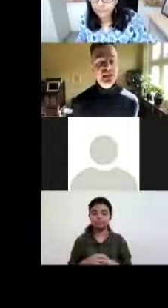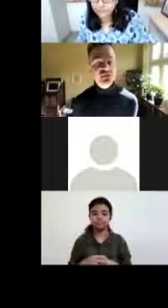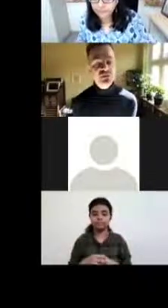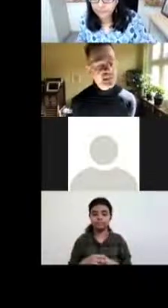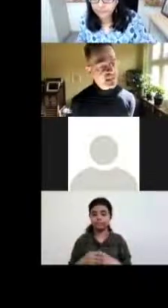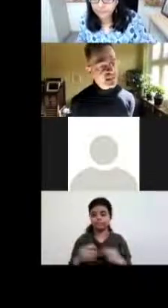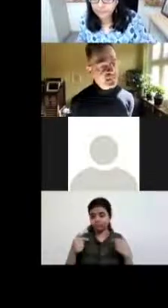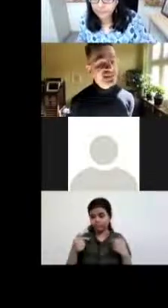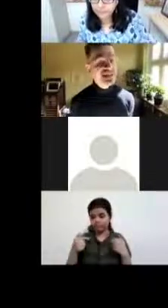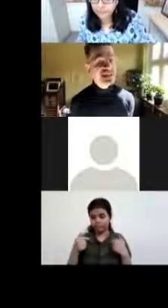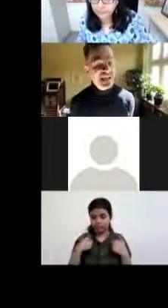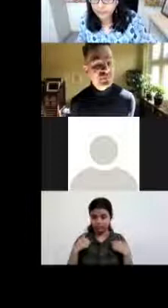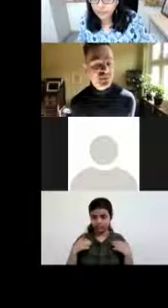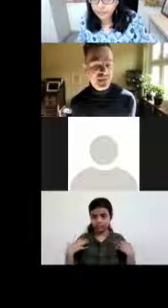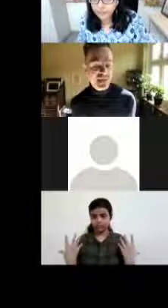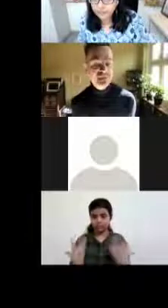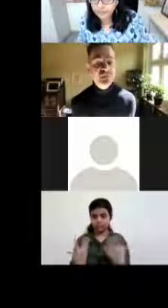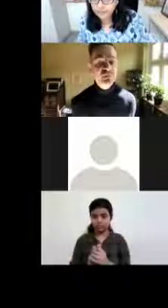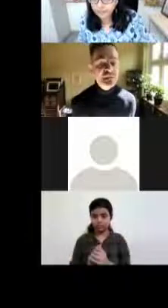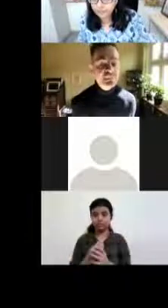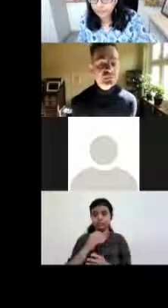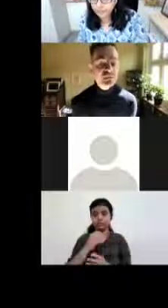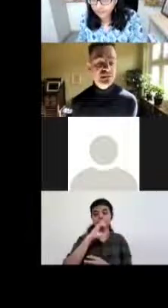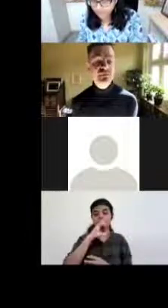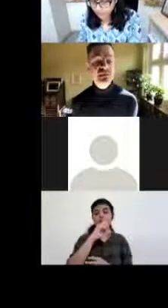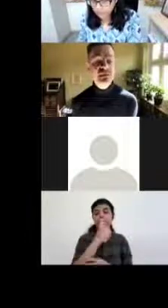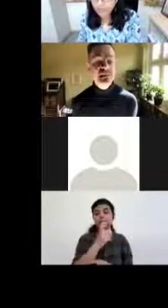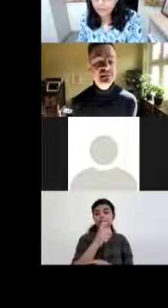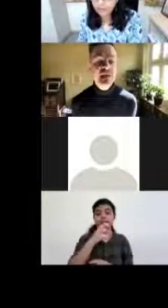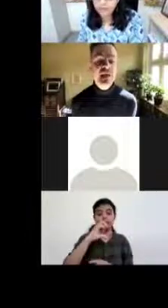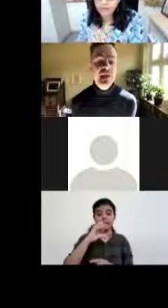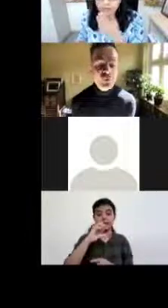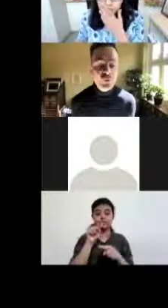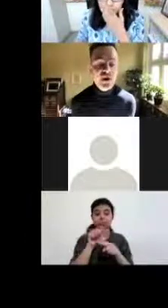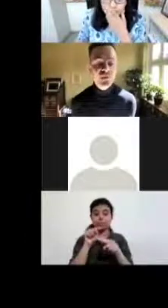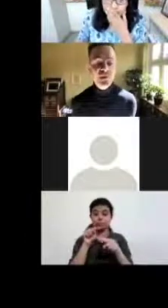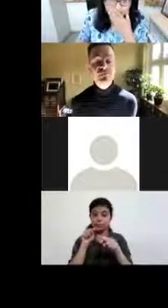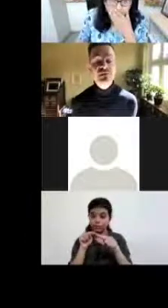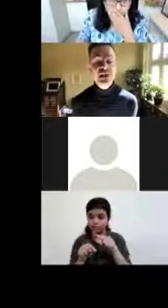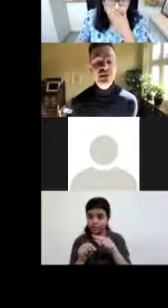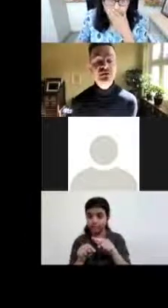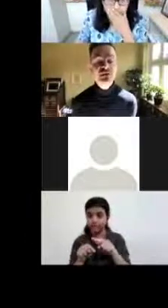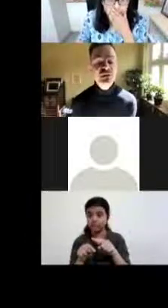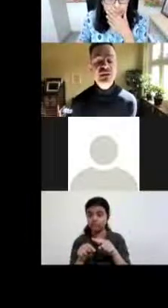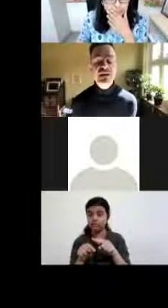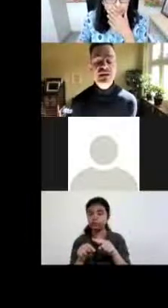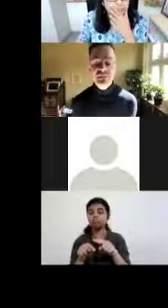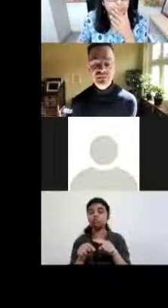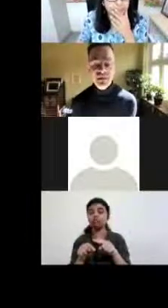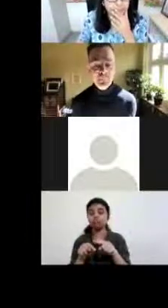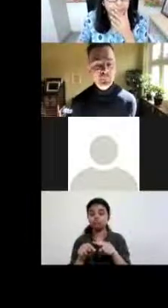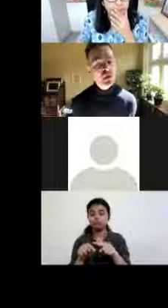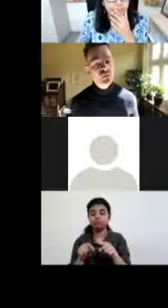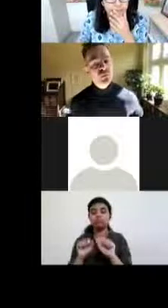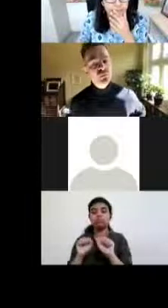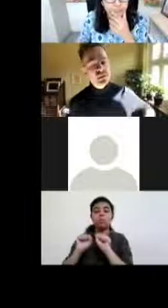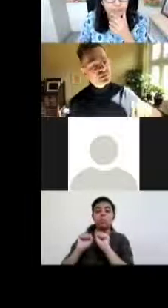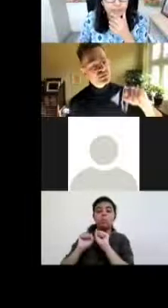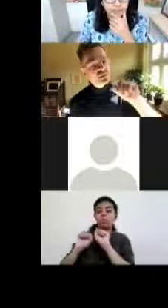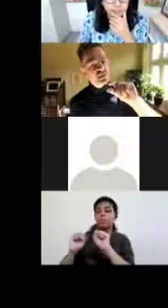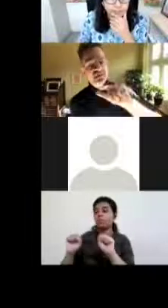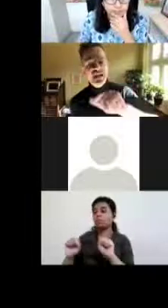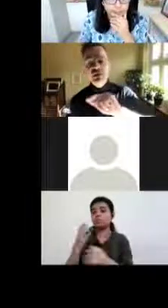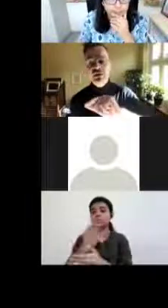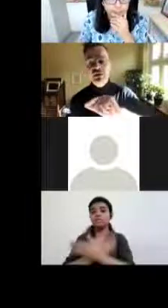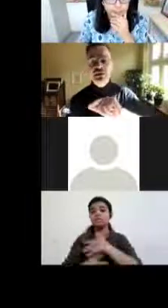this country, 79% of the people with disabilities acquire their limitation during their lifetime.